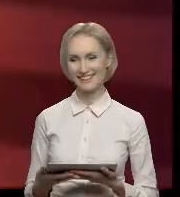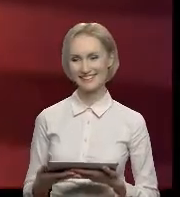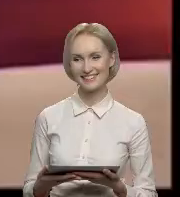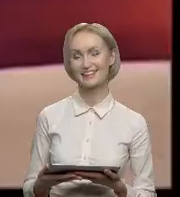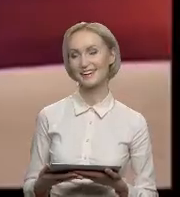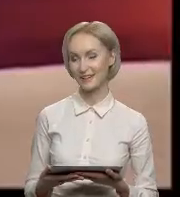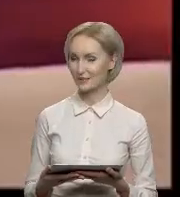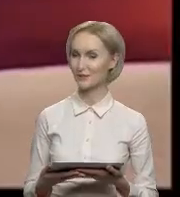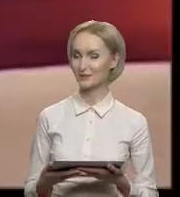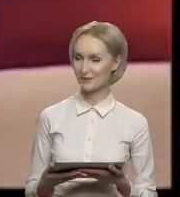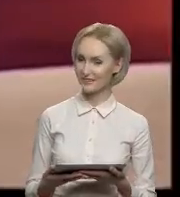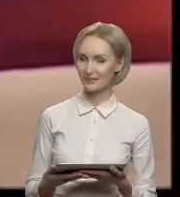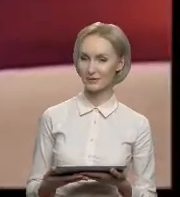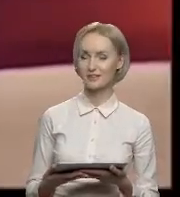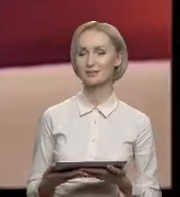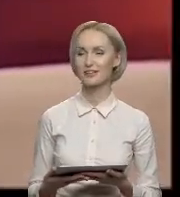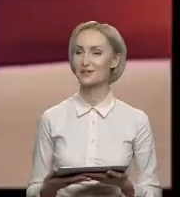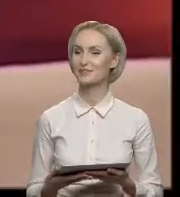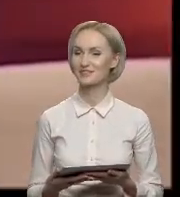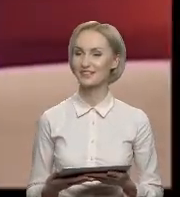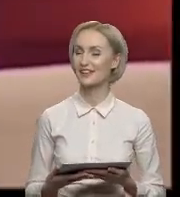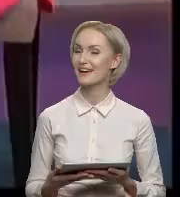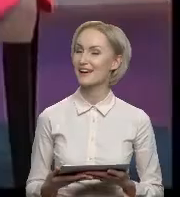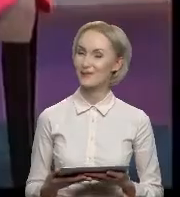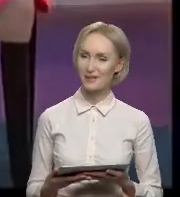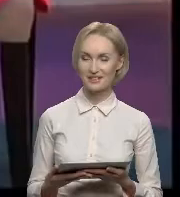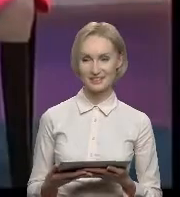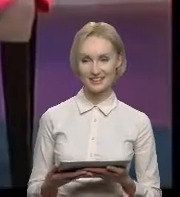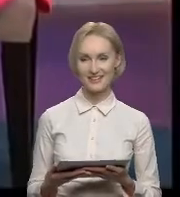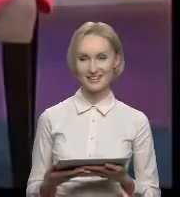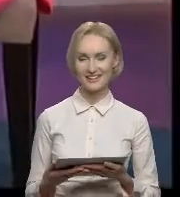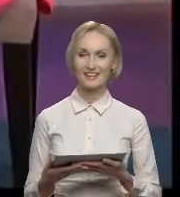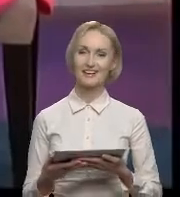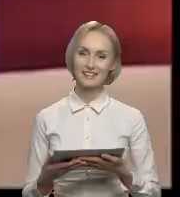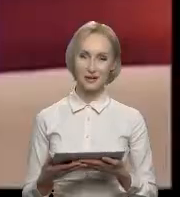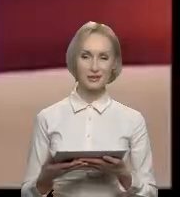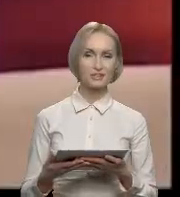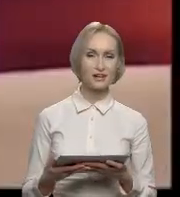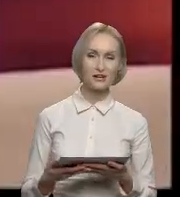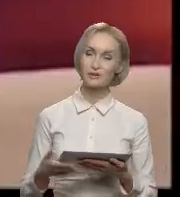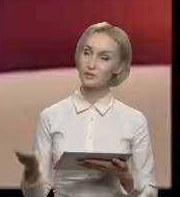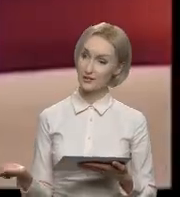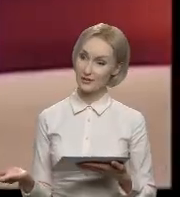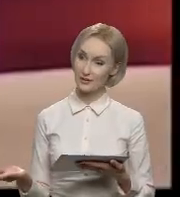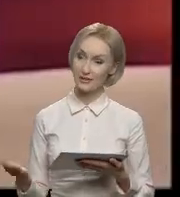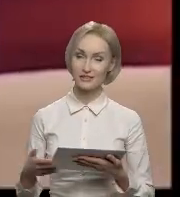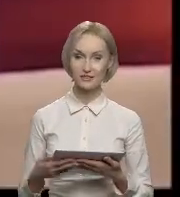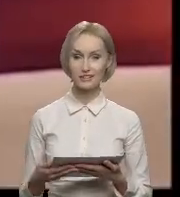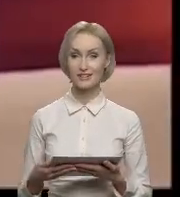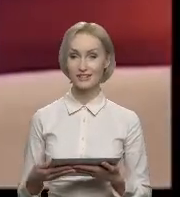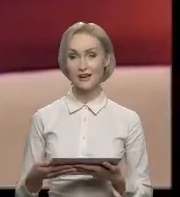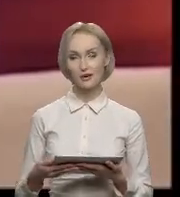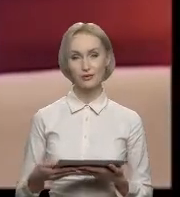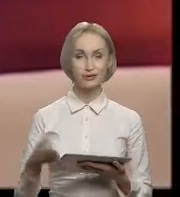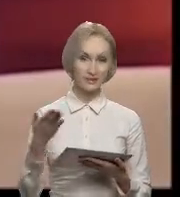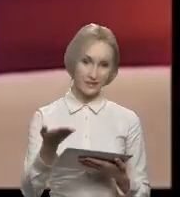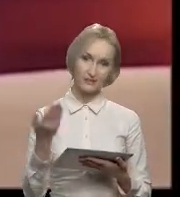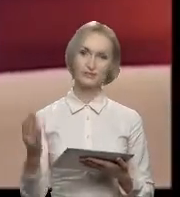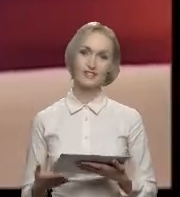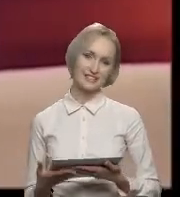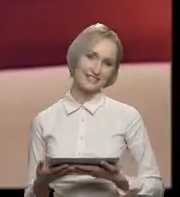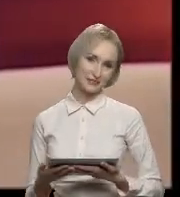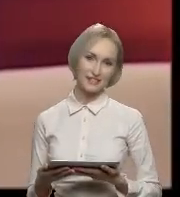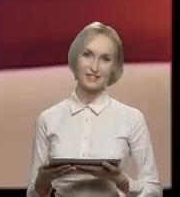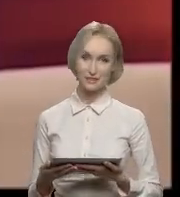That's his child. He says that's his child. He knows it's his child. He'll tell everybody in the world that's his princess, that's his twin. He does not care about the other one though.